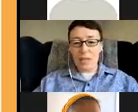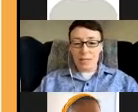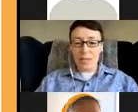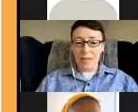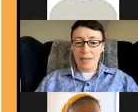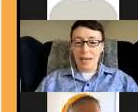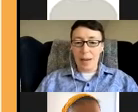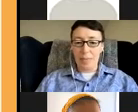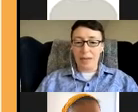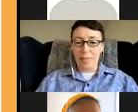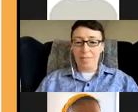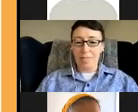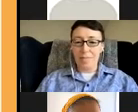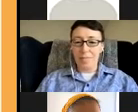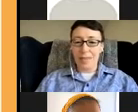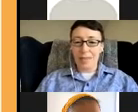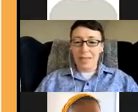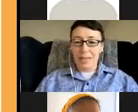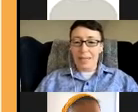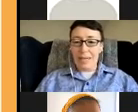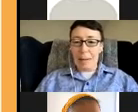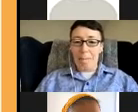what is CAPTA?